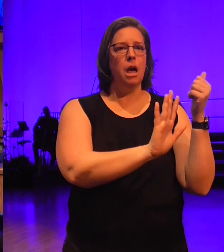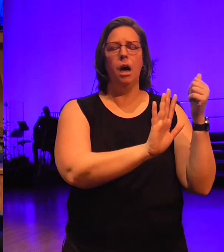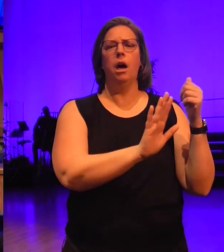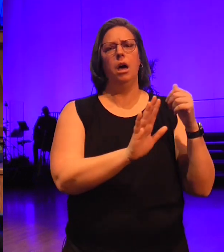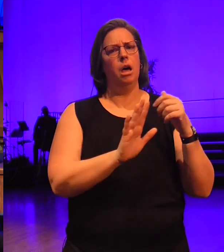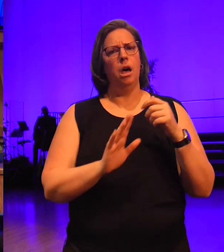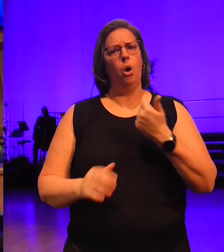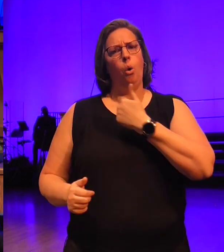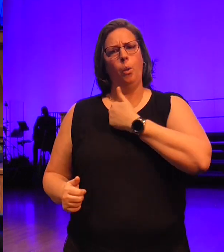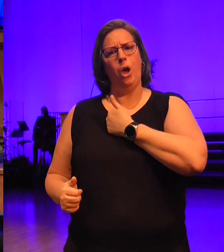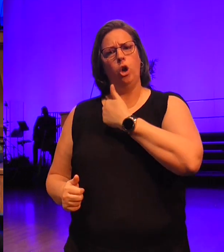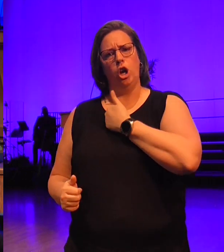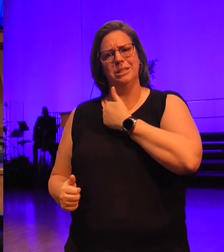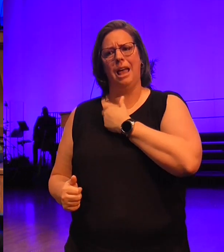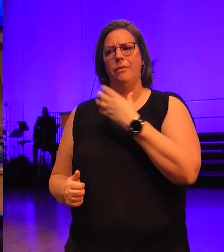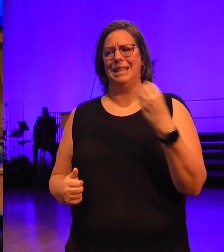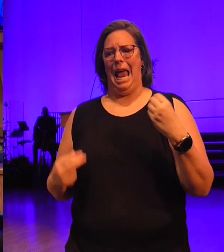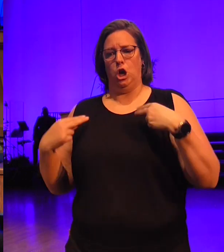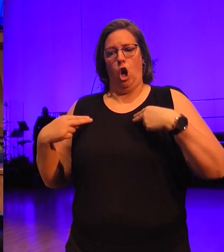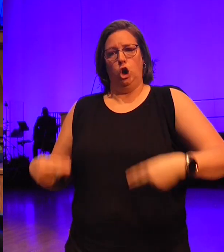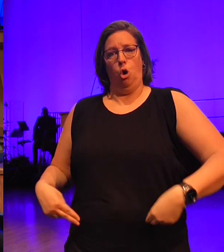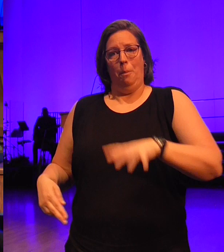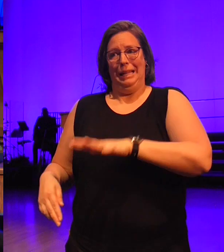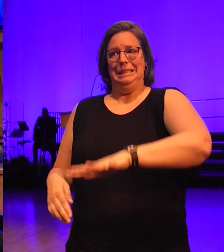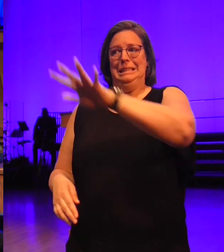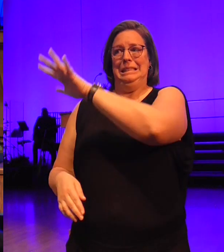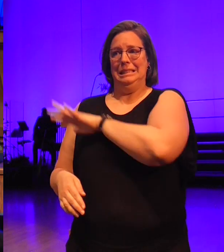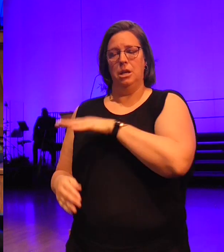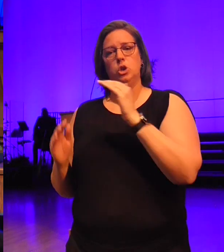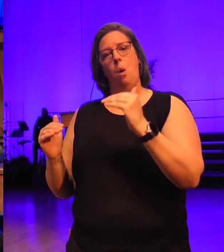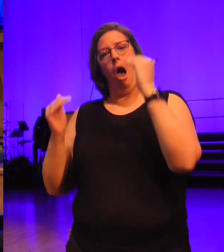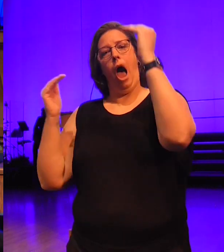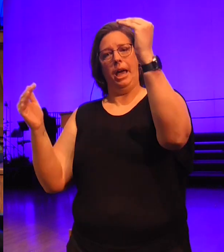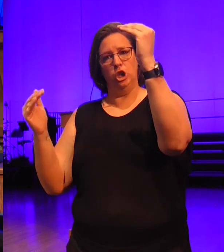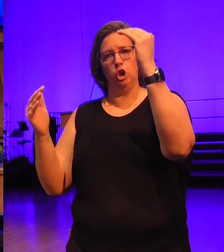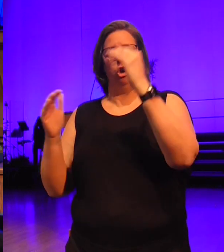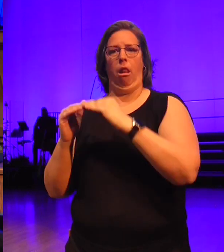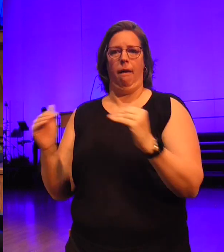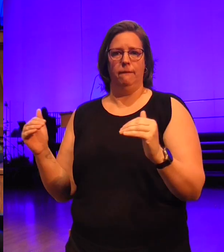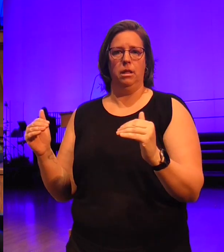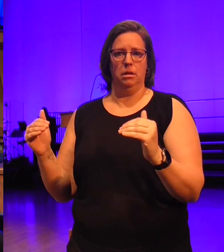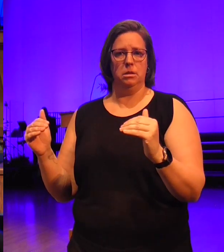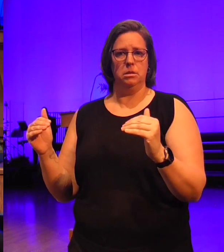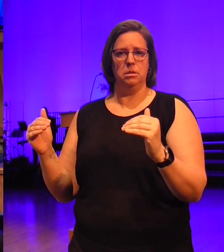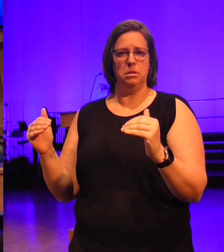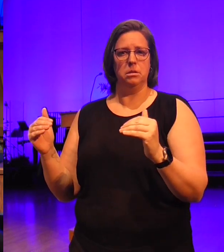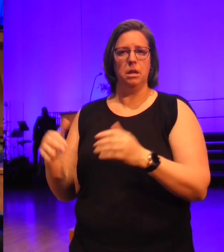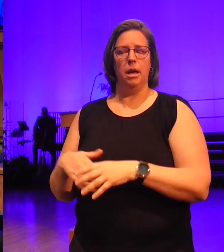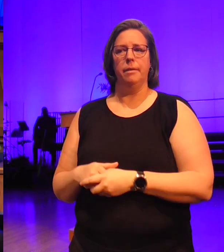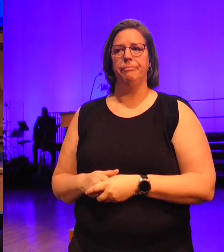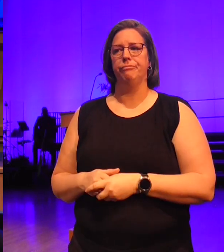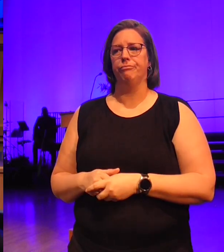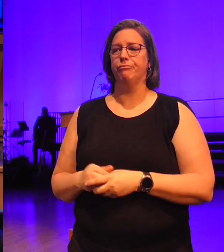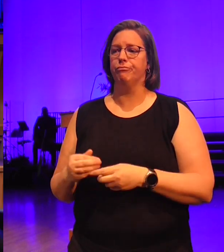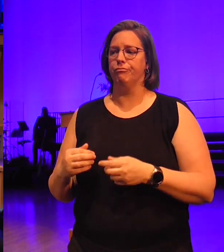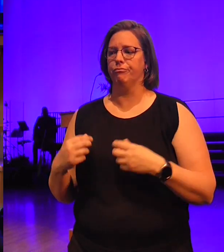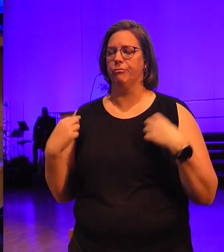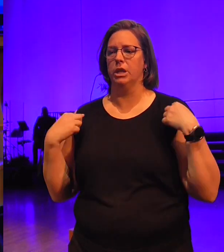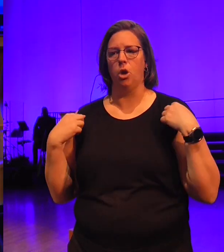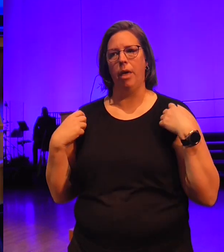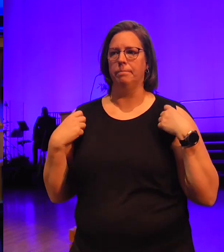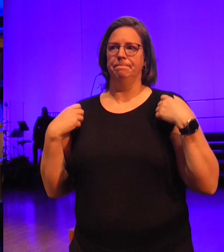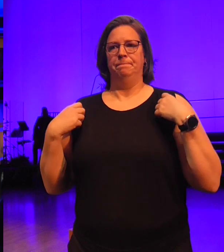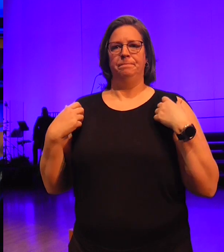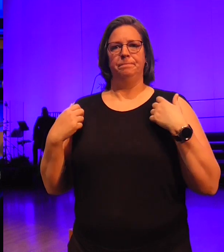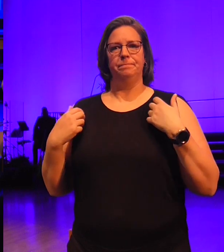ourselves and our fellow human beings to a higher calling and a higher way of being.